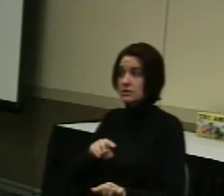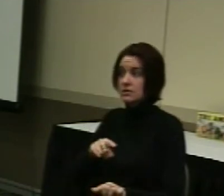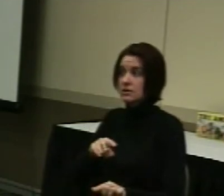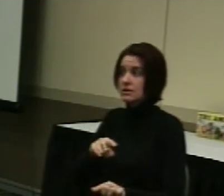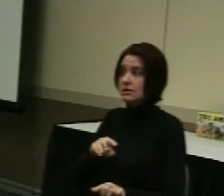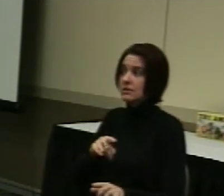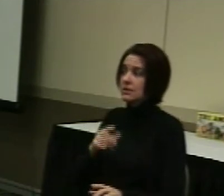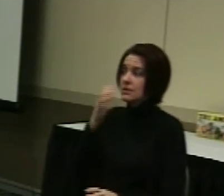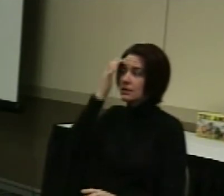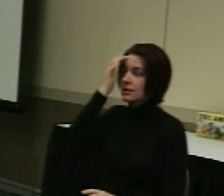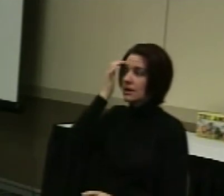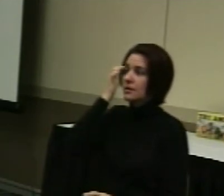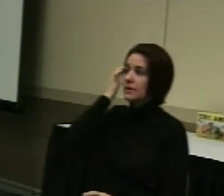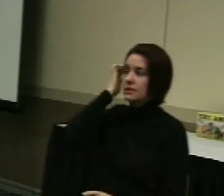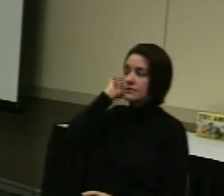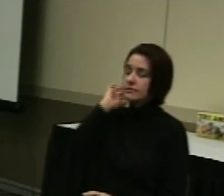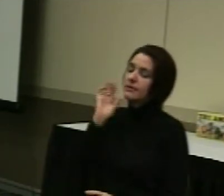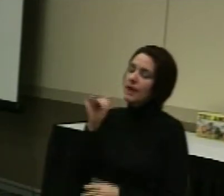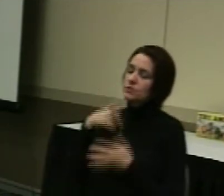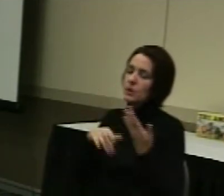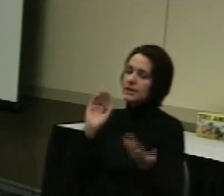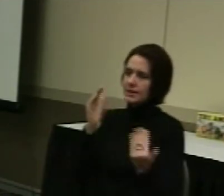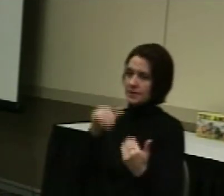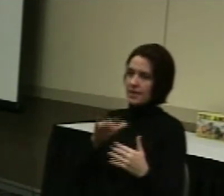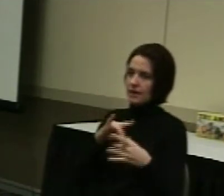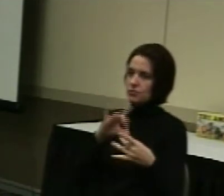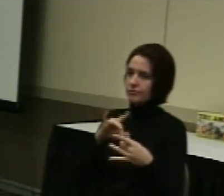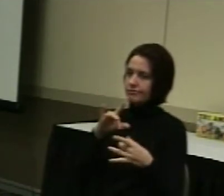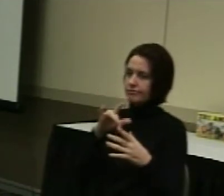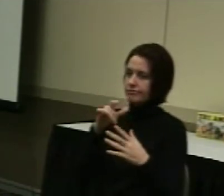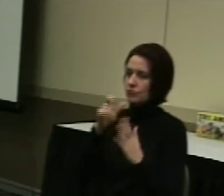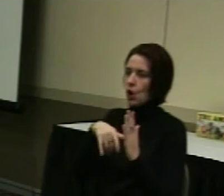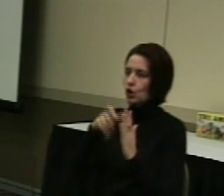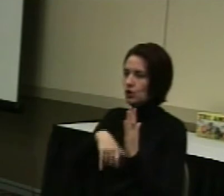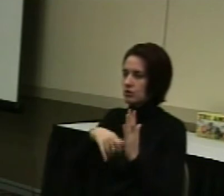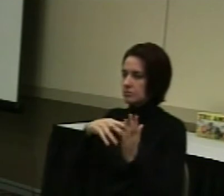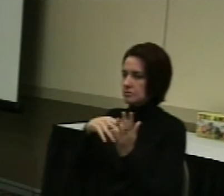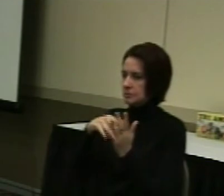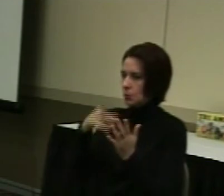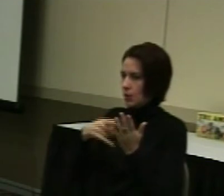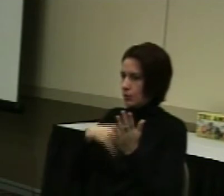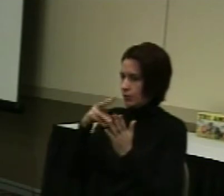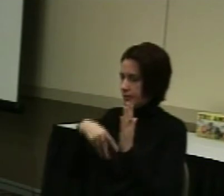the little boy who, in that story, in the article, the case study we read,